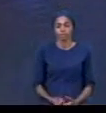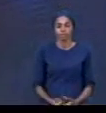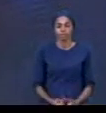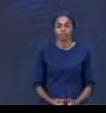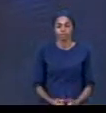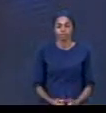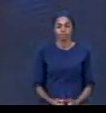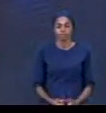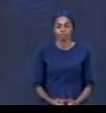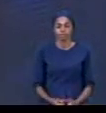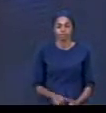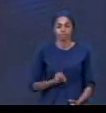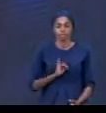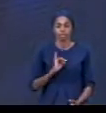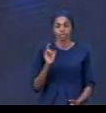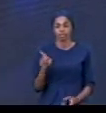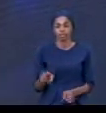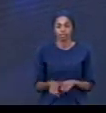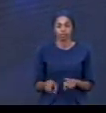welcome. I also